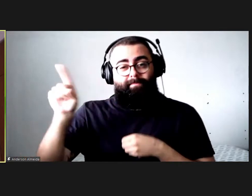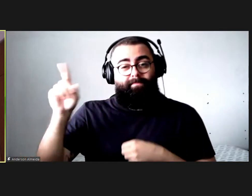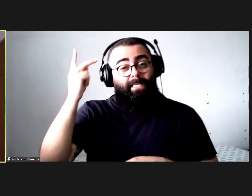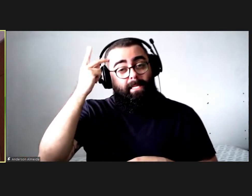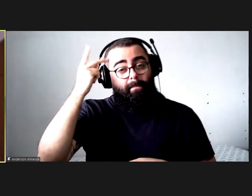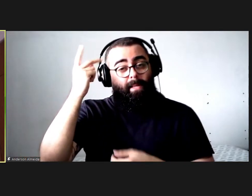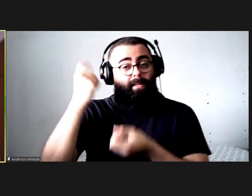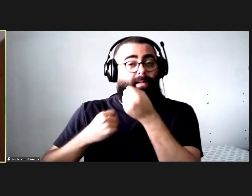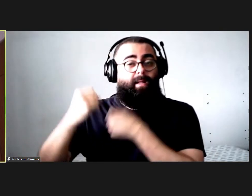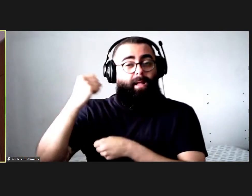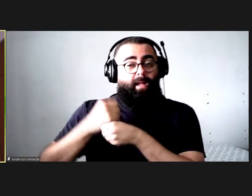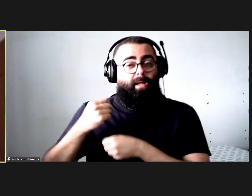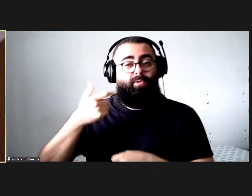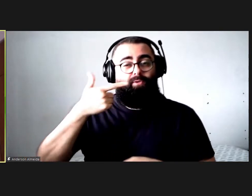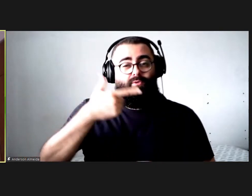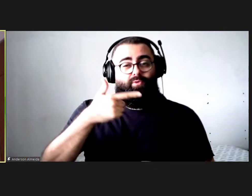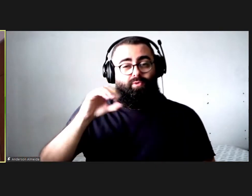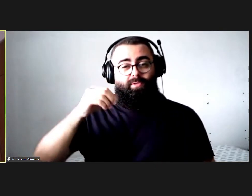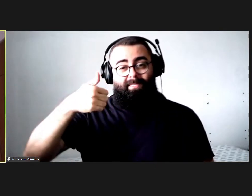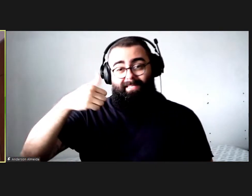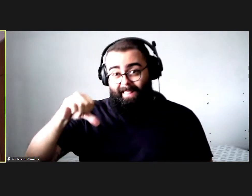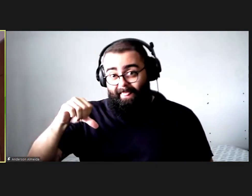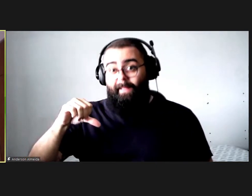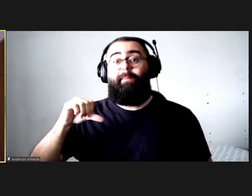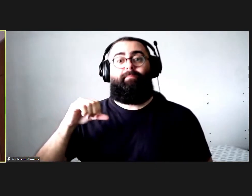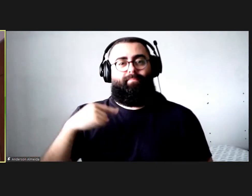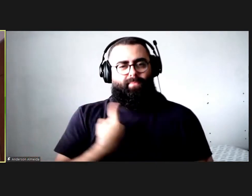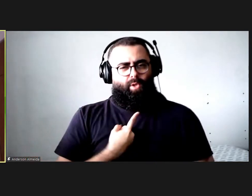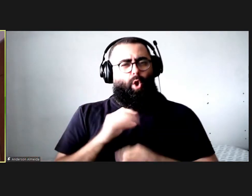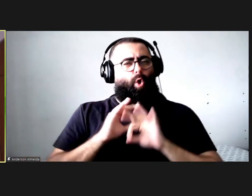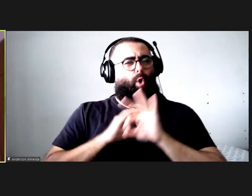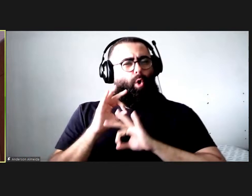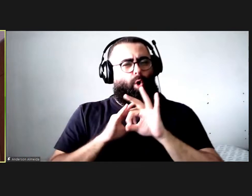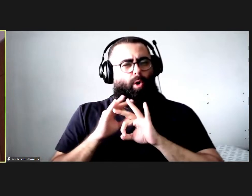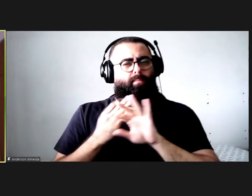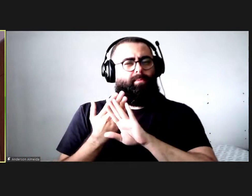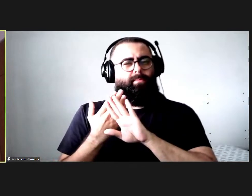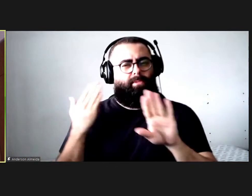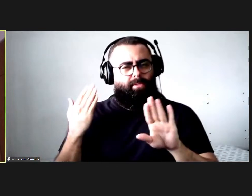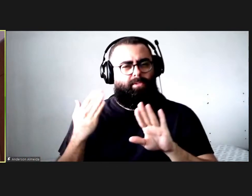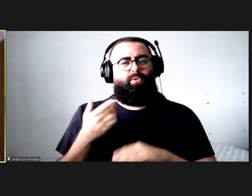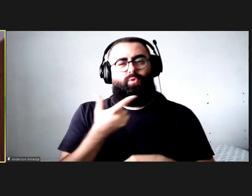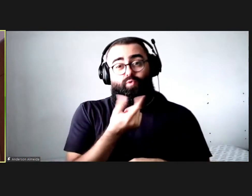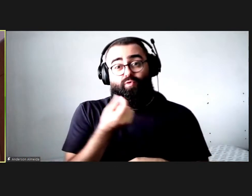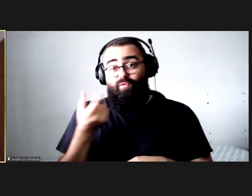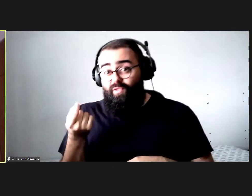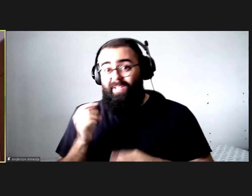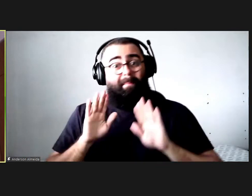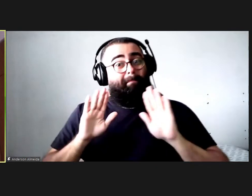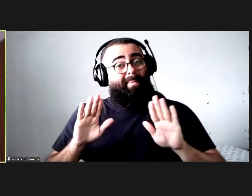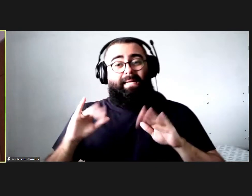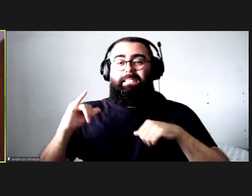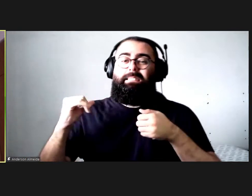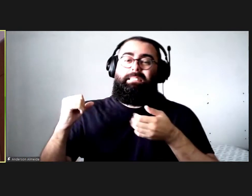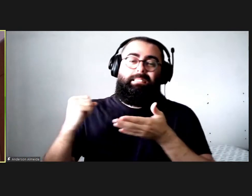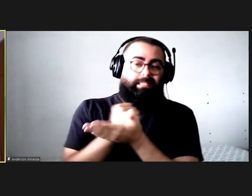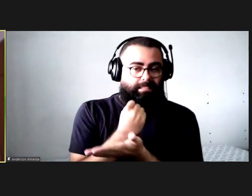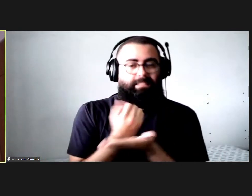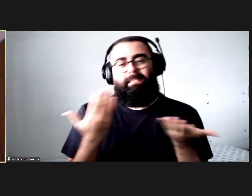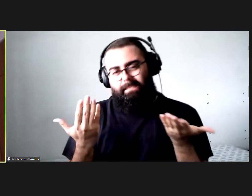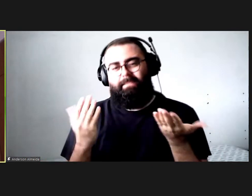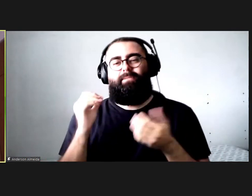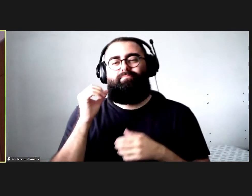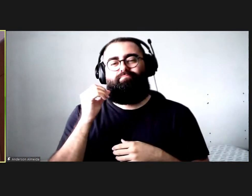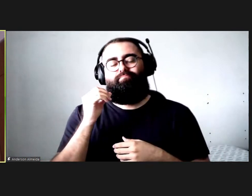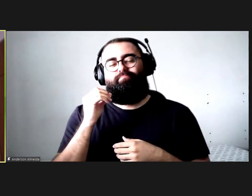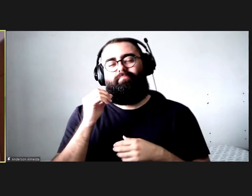2019. We began to plan the second edition in 2020, and because of the uncertainties that came with the new